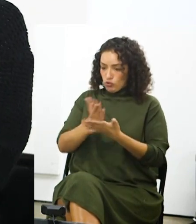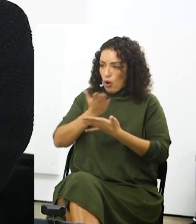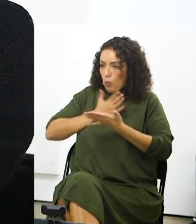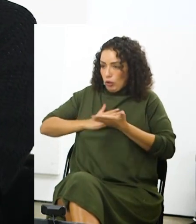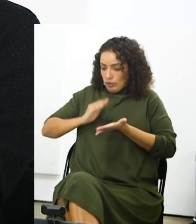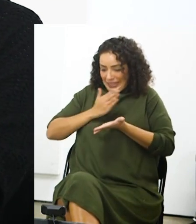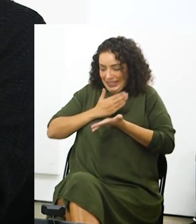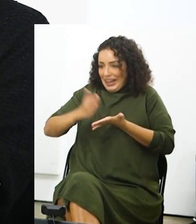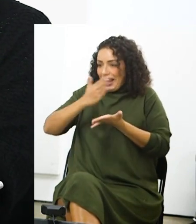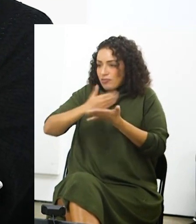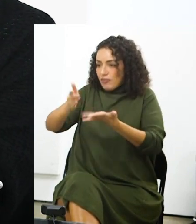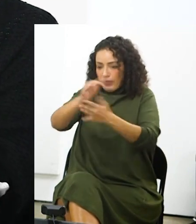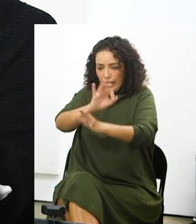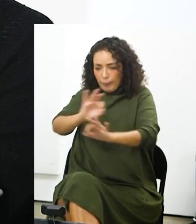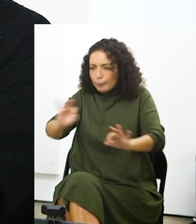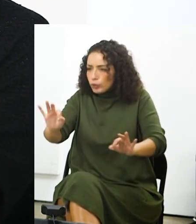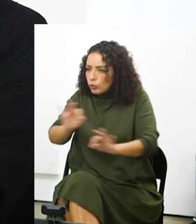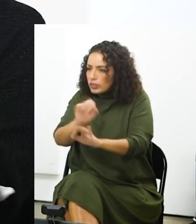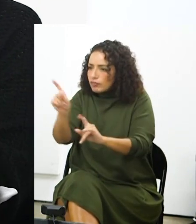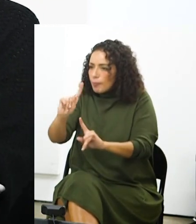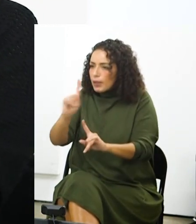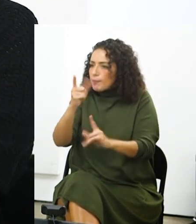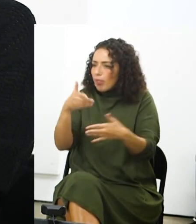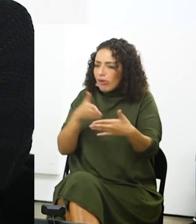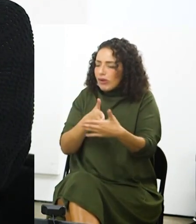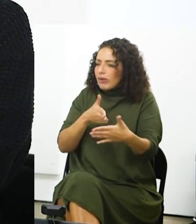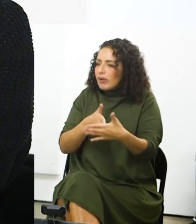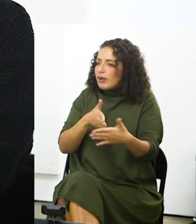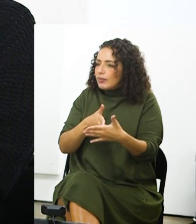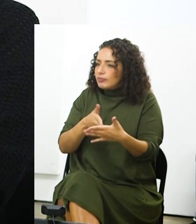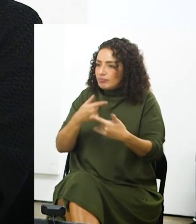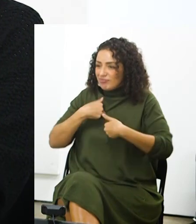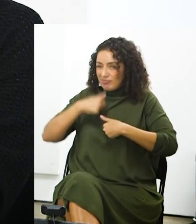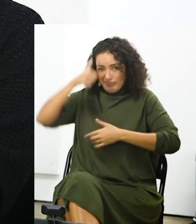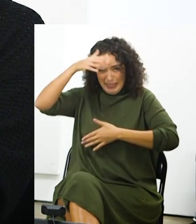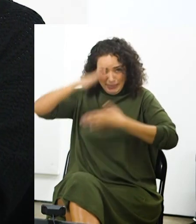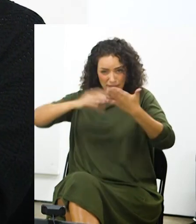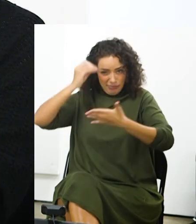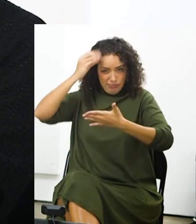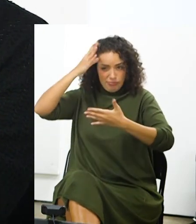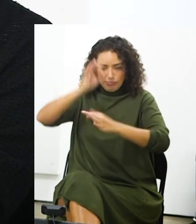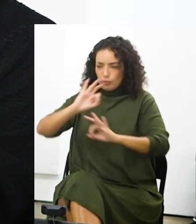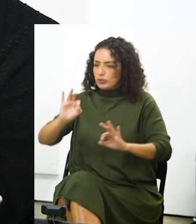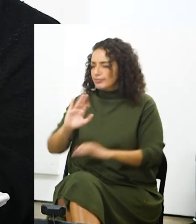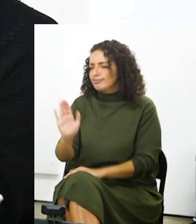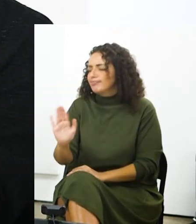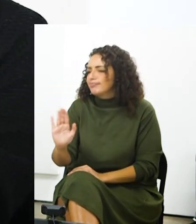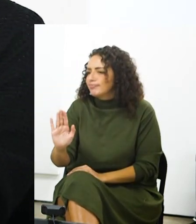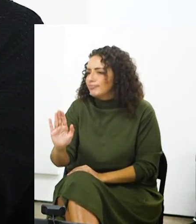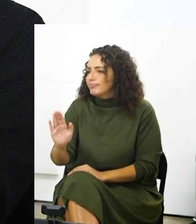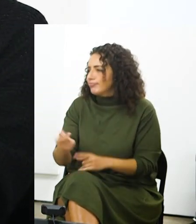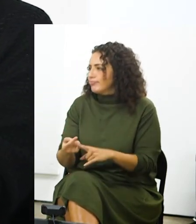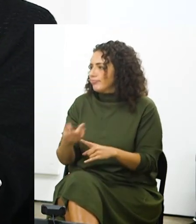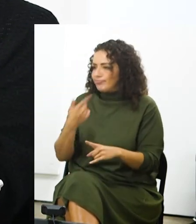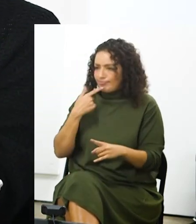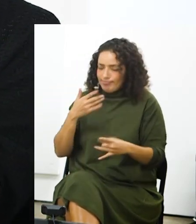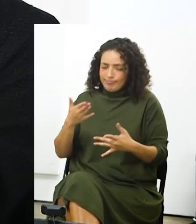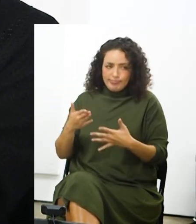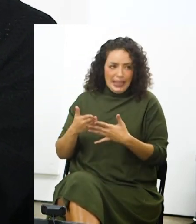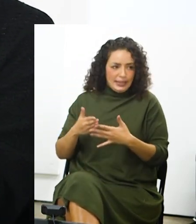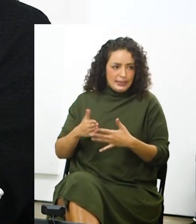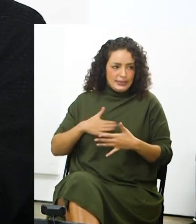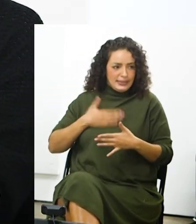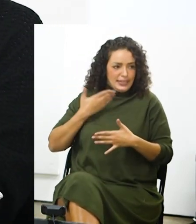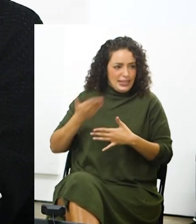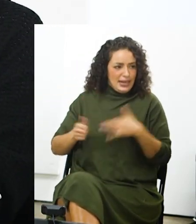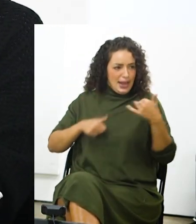it. For me, I don't really have much experience in music, so I did not grow up with pop music culture. So I